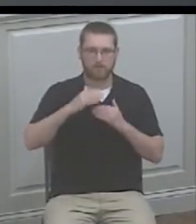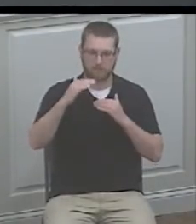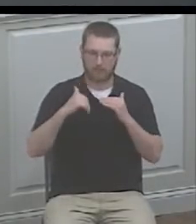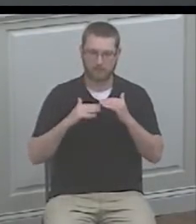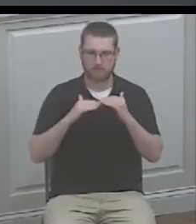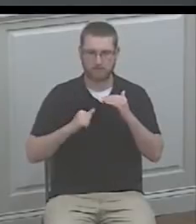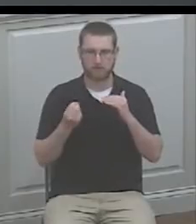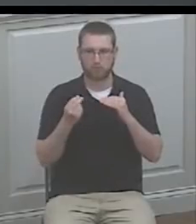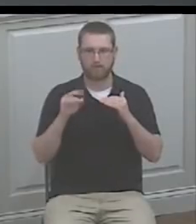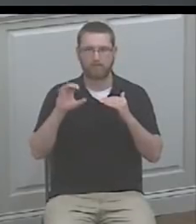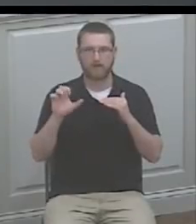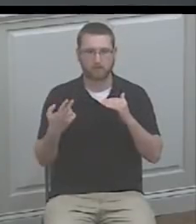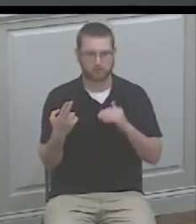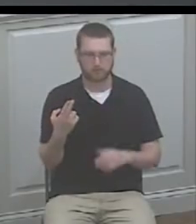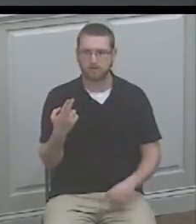So